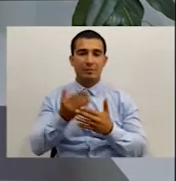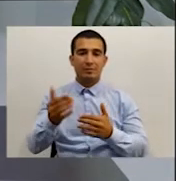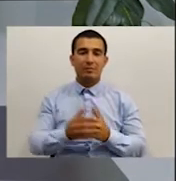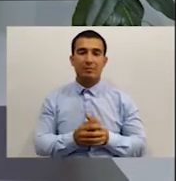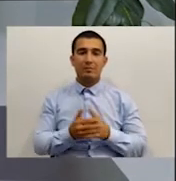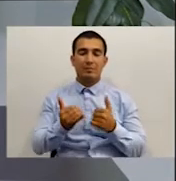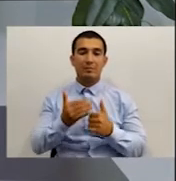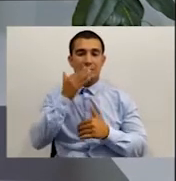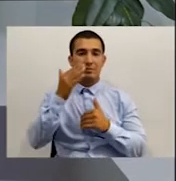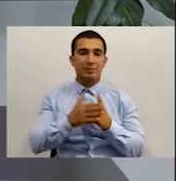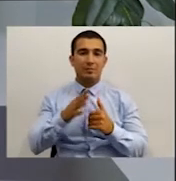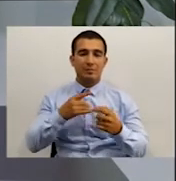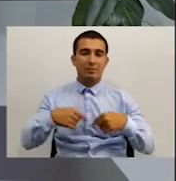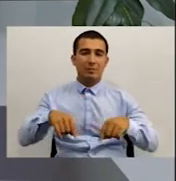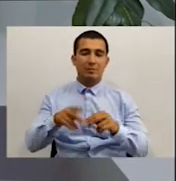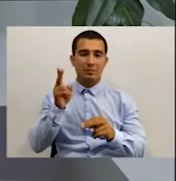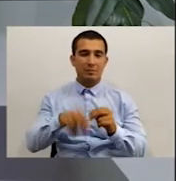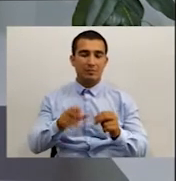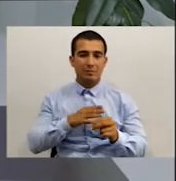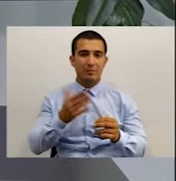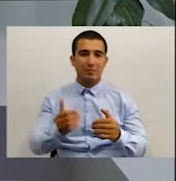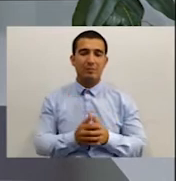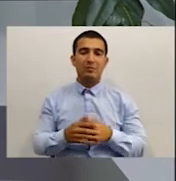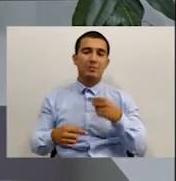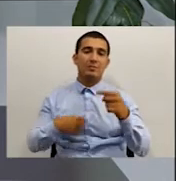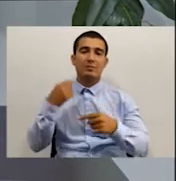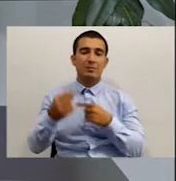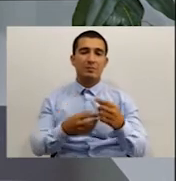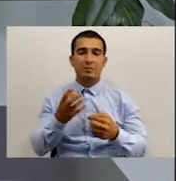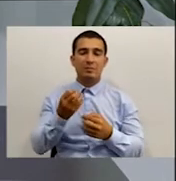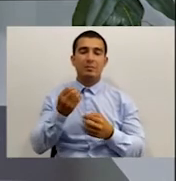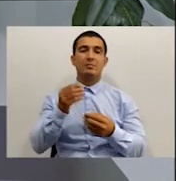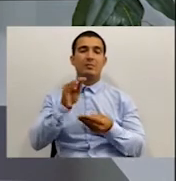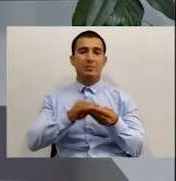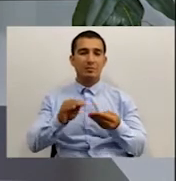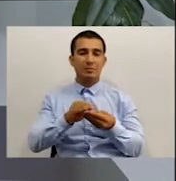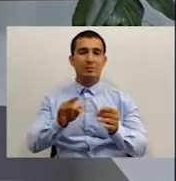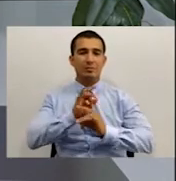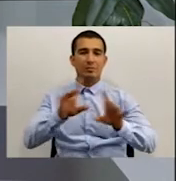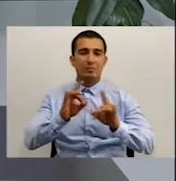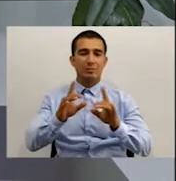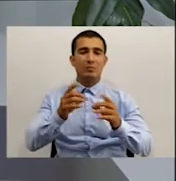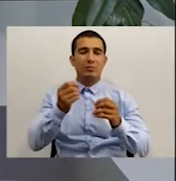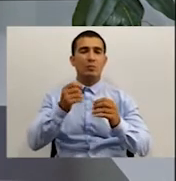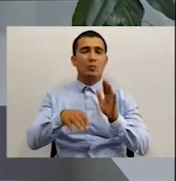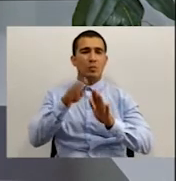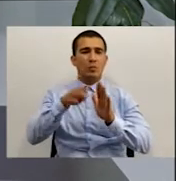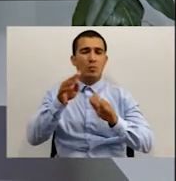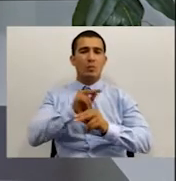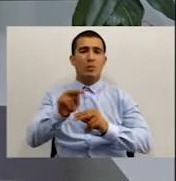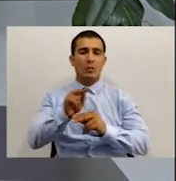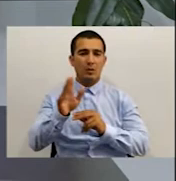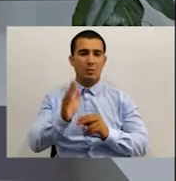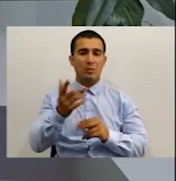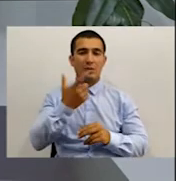for operatorining ishlash jarayoni edi. Shuning bilan bugungi mashg'ulotimiz o'z nihoyasiga yetdi. Kelasi